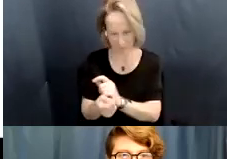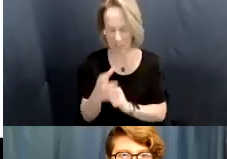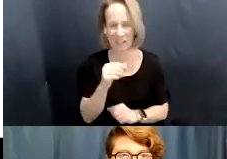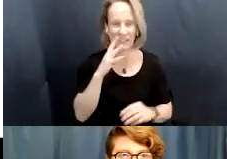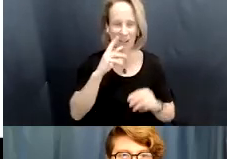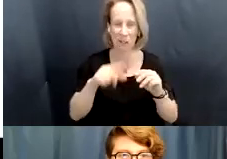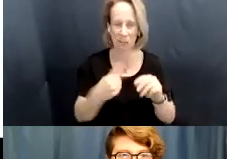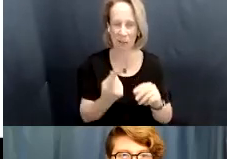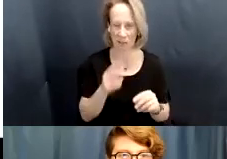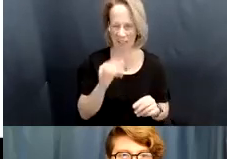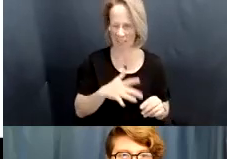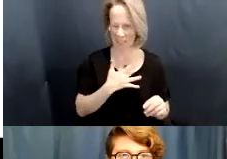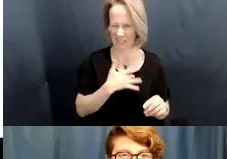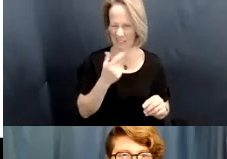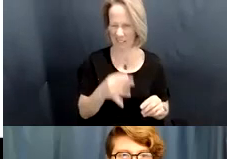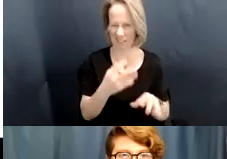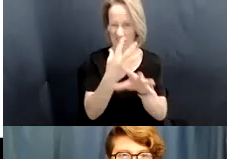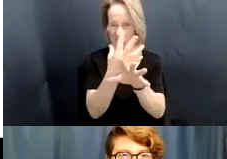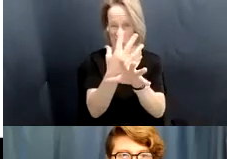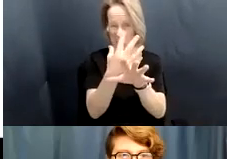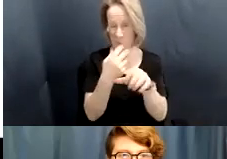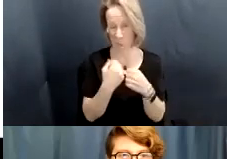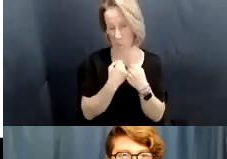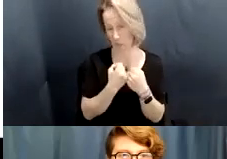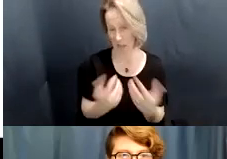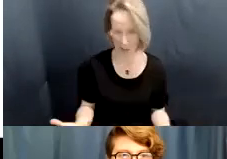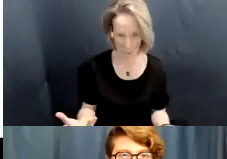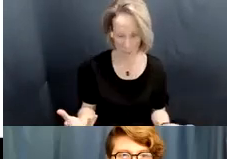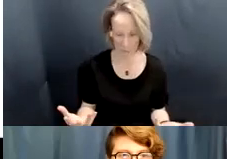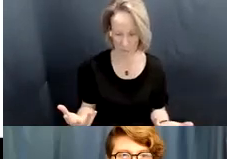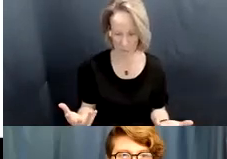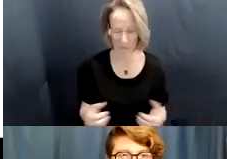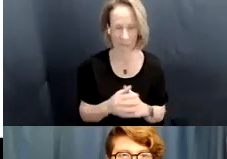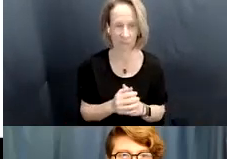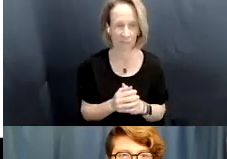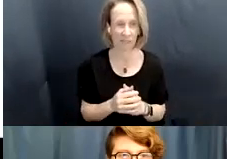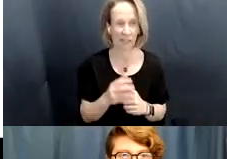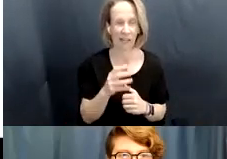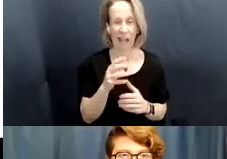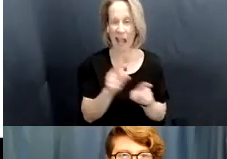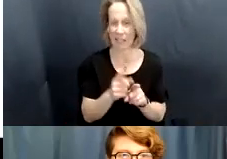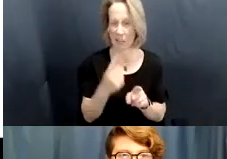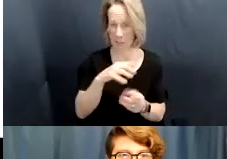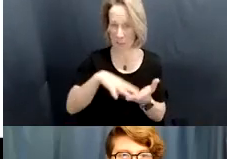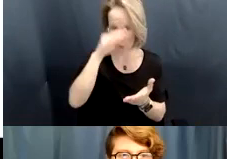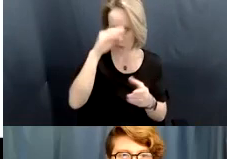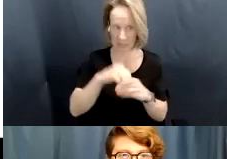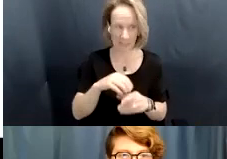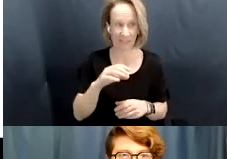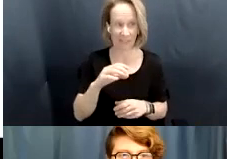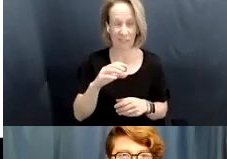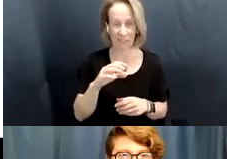tech fatigue, right? So before we discuss and share with each other in the chat, some of the things we've